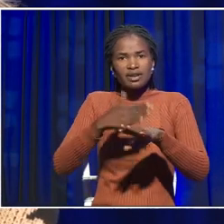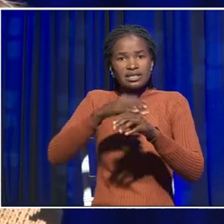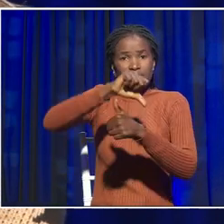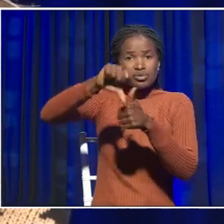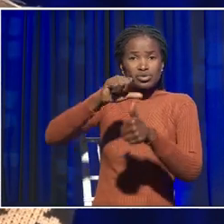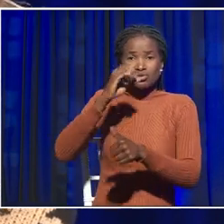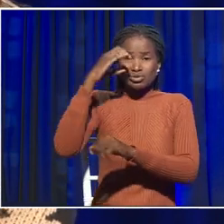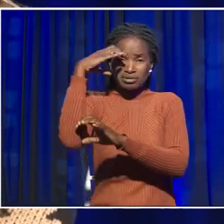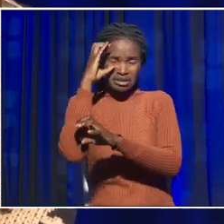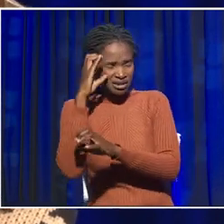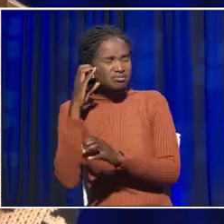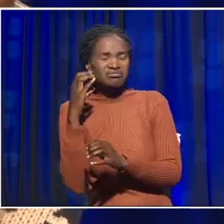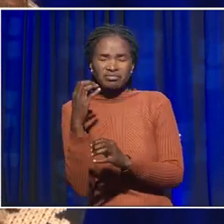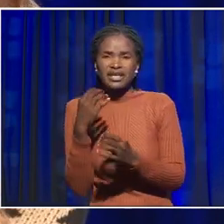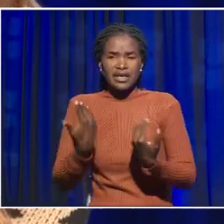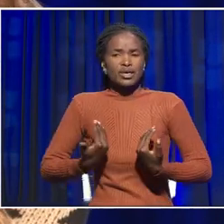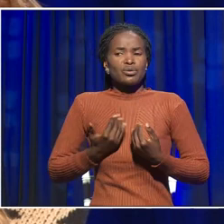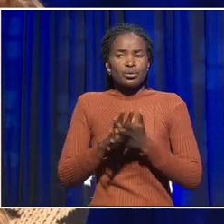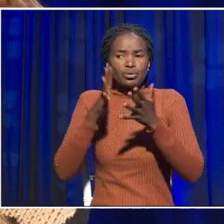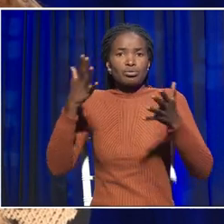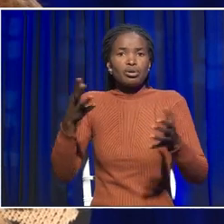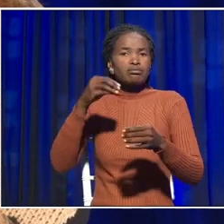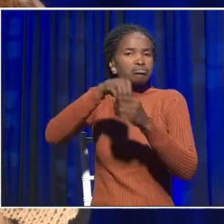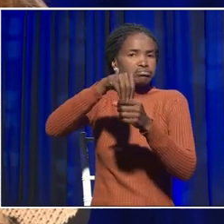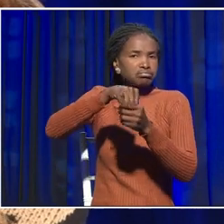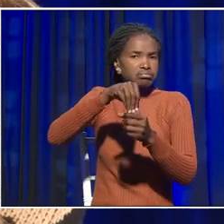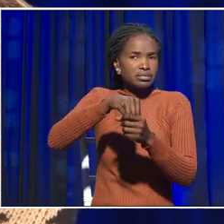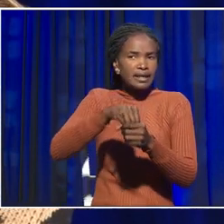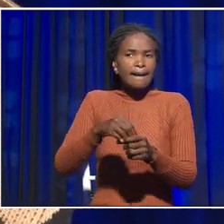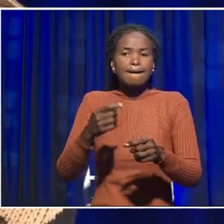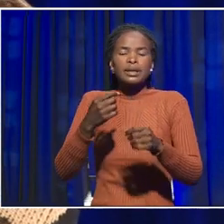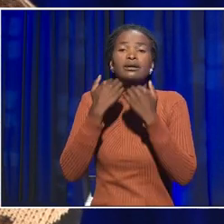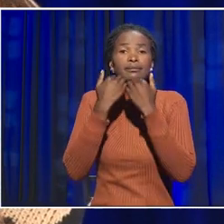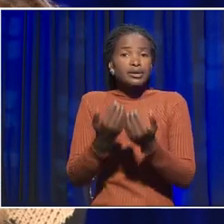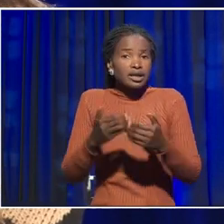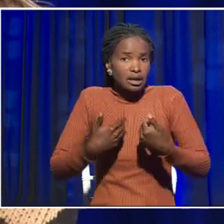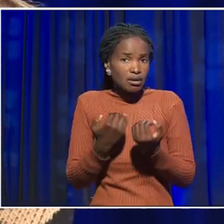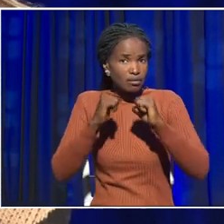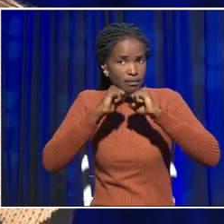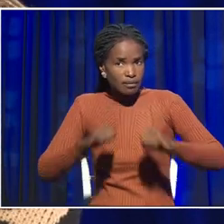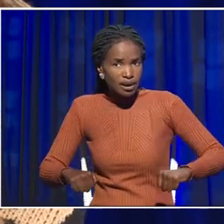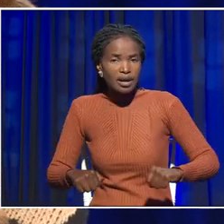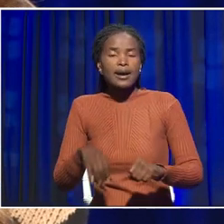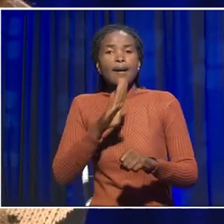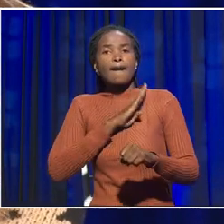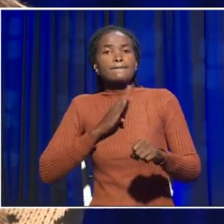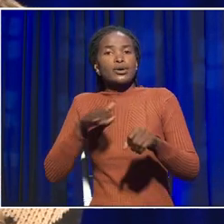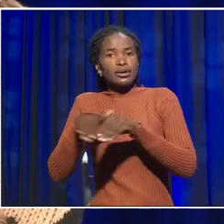media, correct? But it's very true that who makes a decision at the end of the day is the board members or the